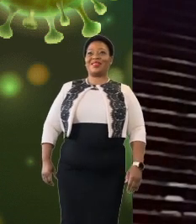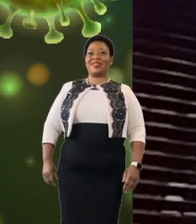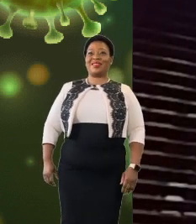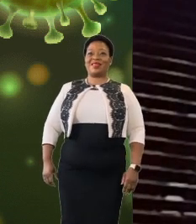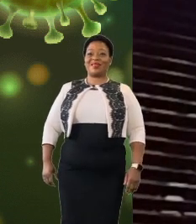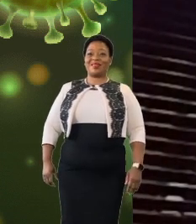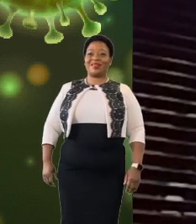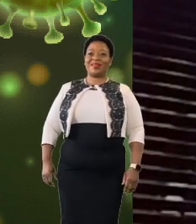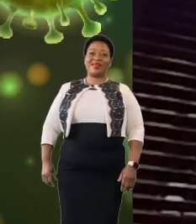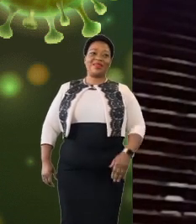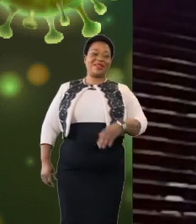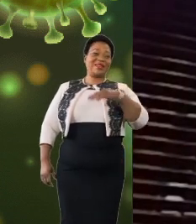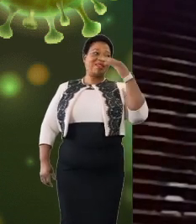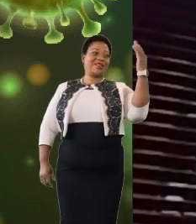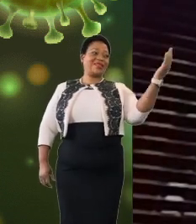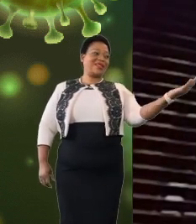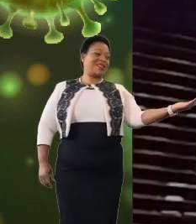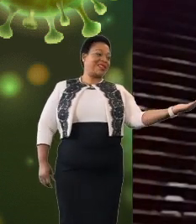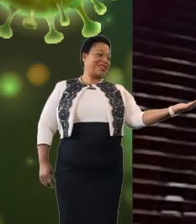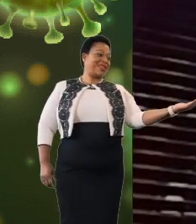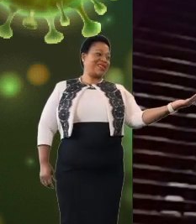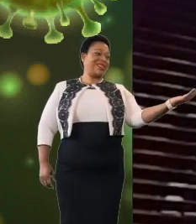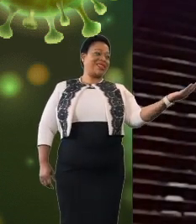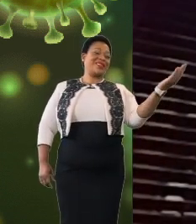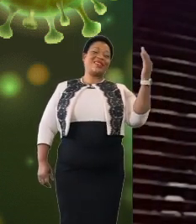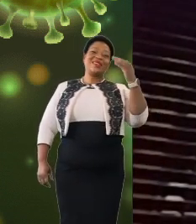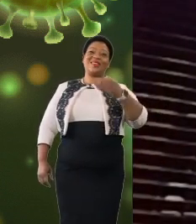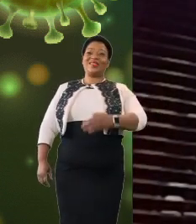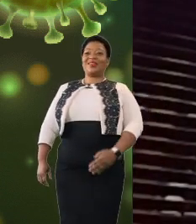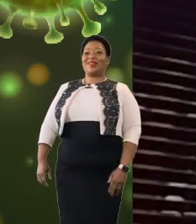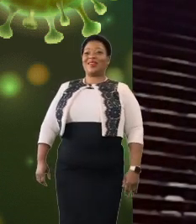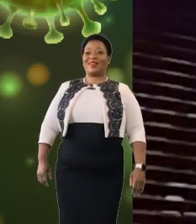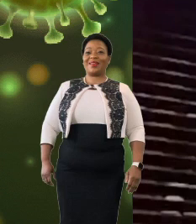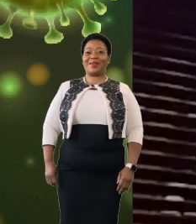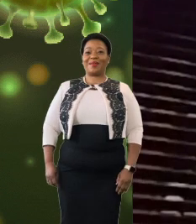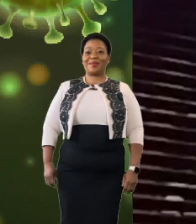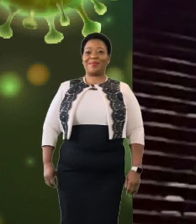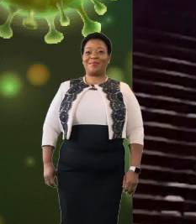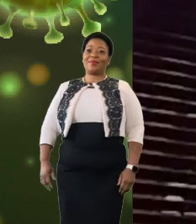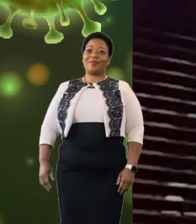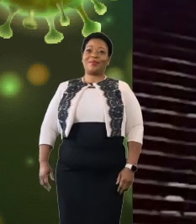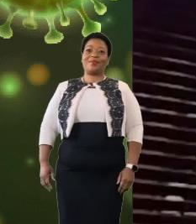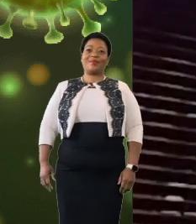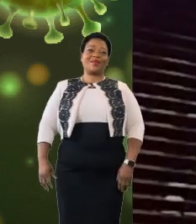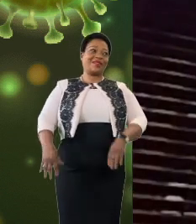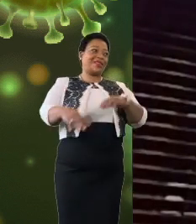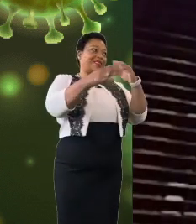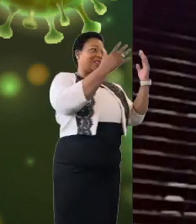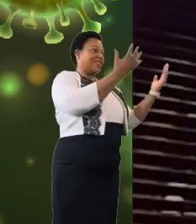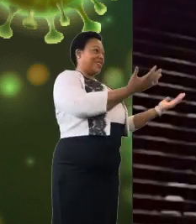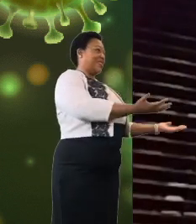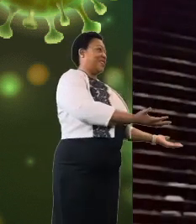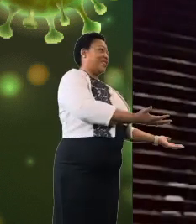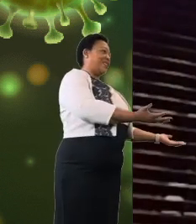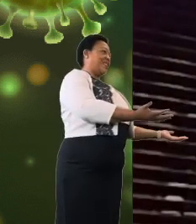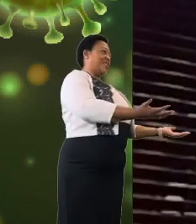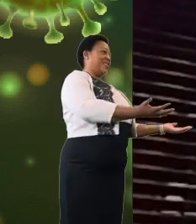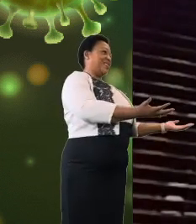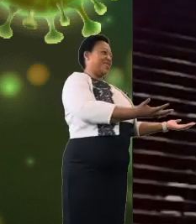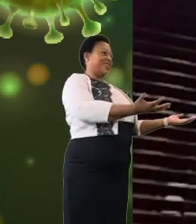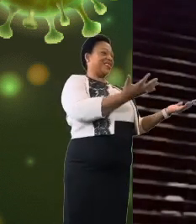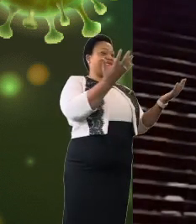discussion, but also the solutions, Mr. Brooks. I'm not the one who likes papers. You know me. I